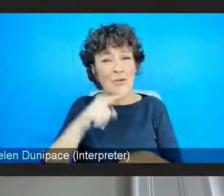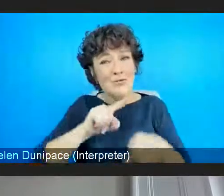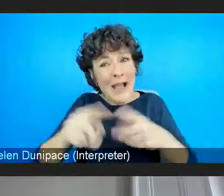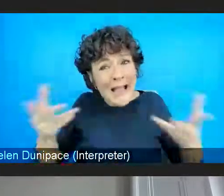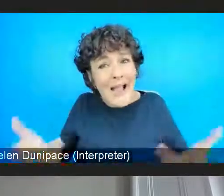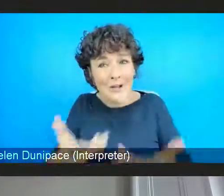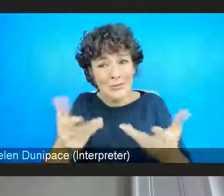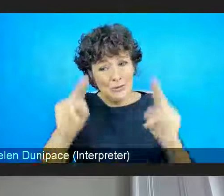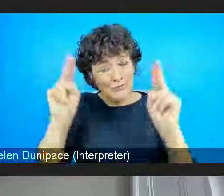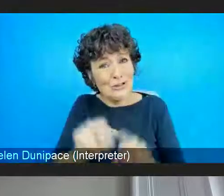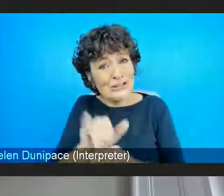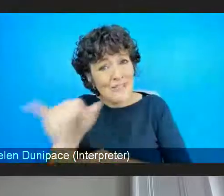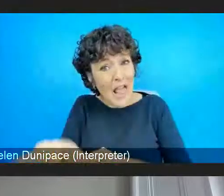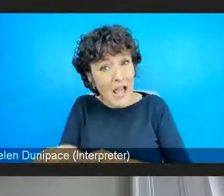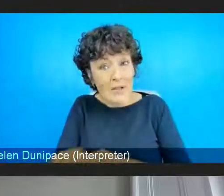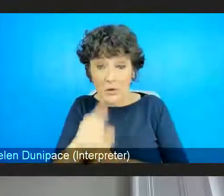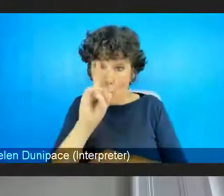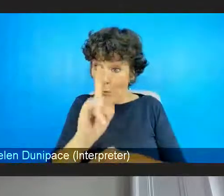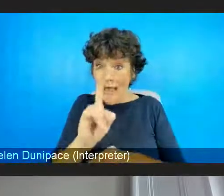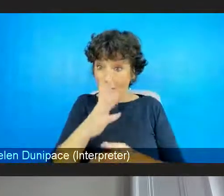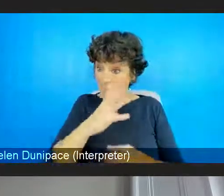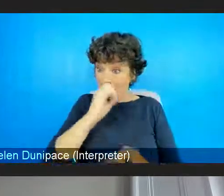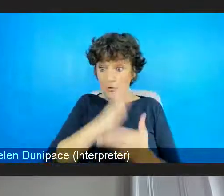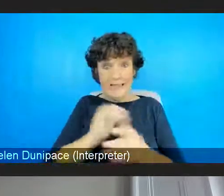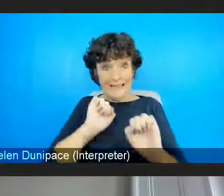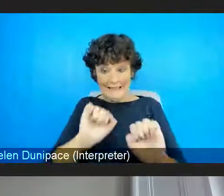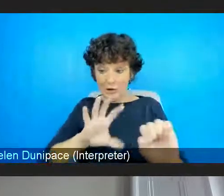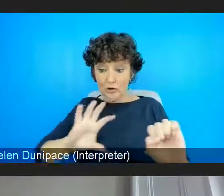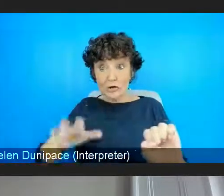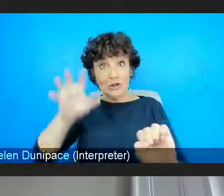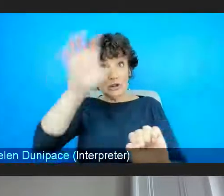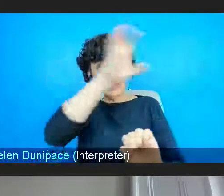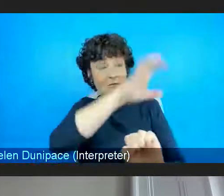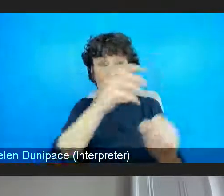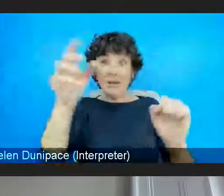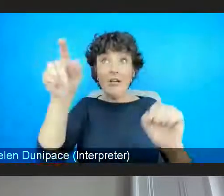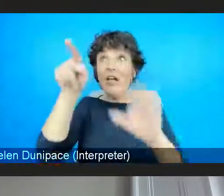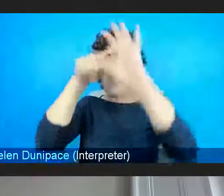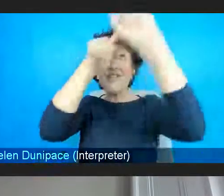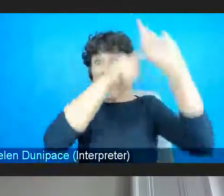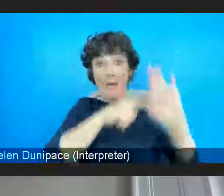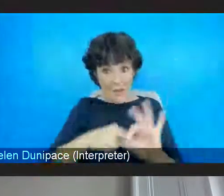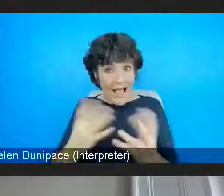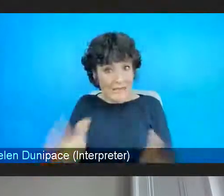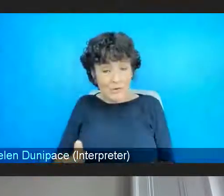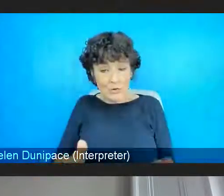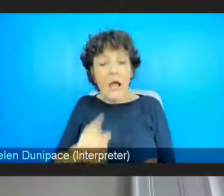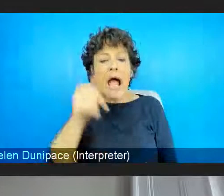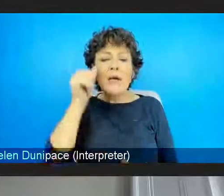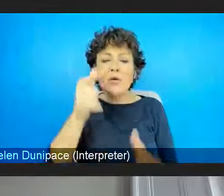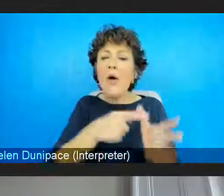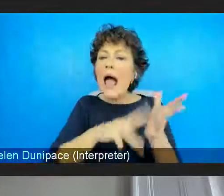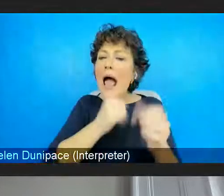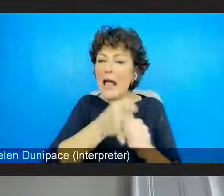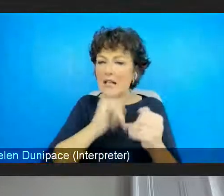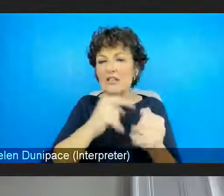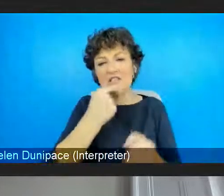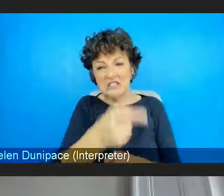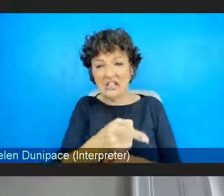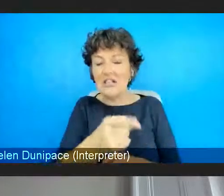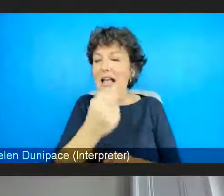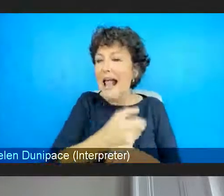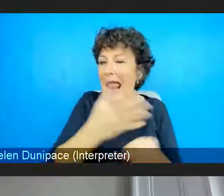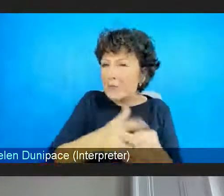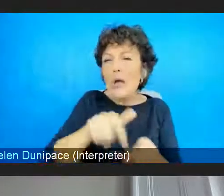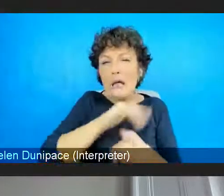that regionally those solutions are available. Somebody, I mean, I know Angus was talking about that Glasgow and Edinburgh can put faster